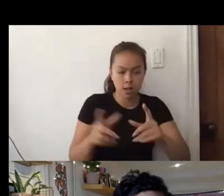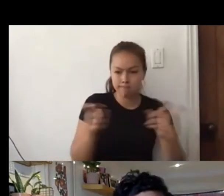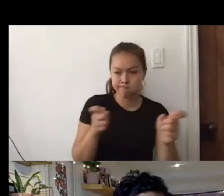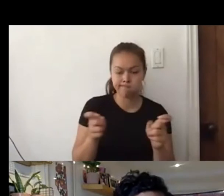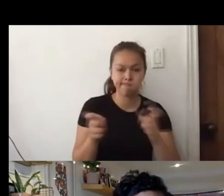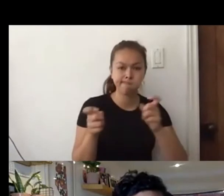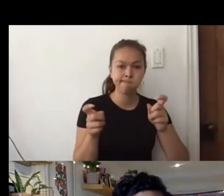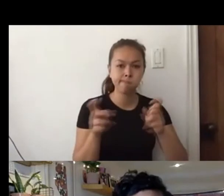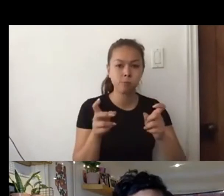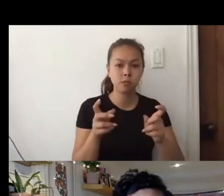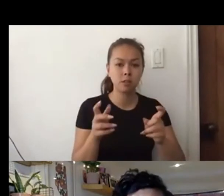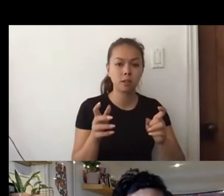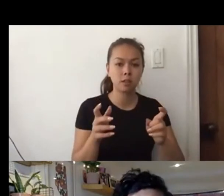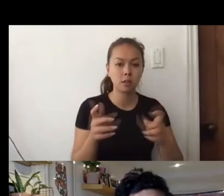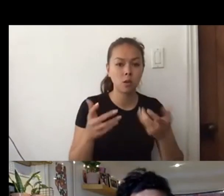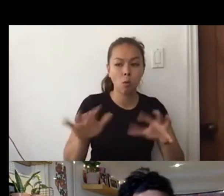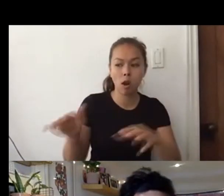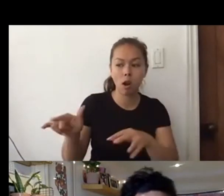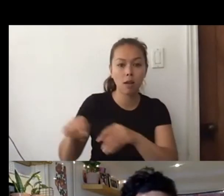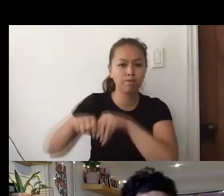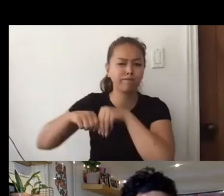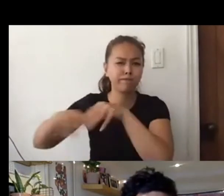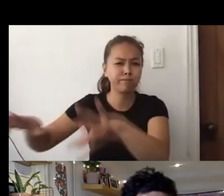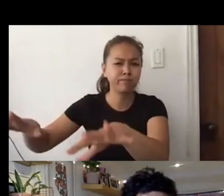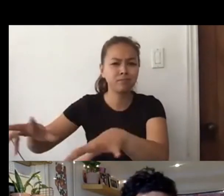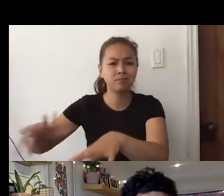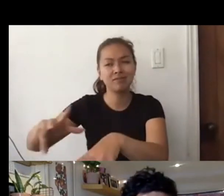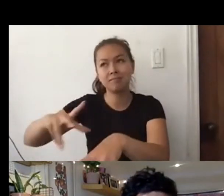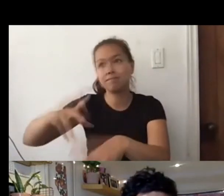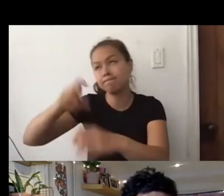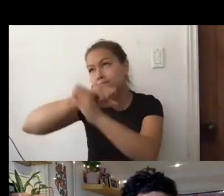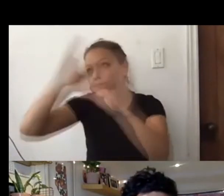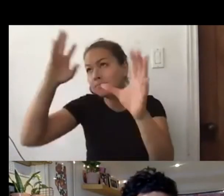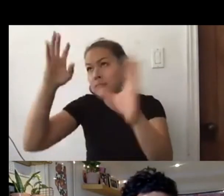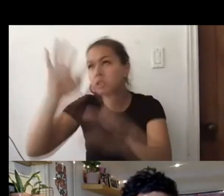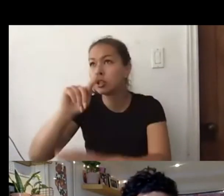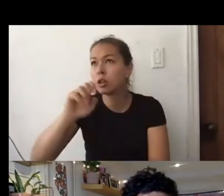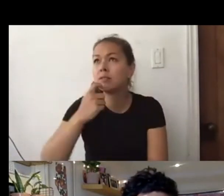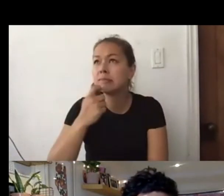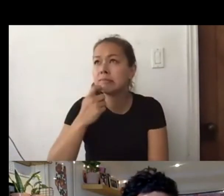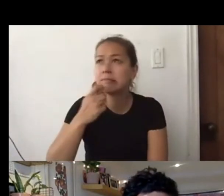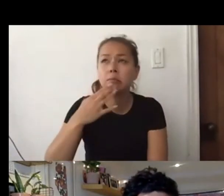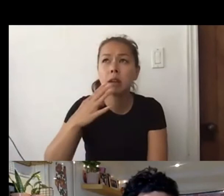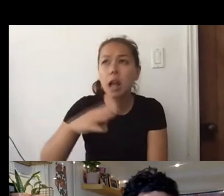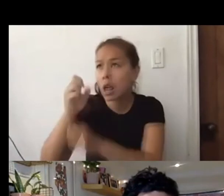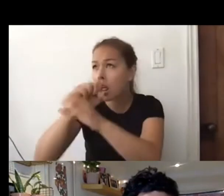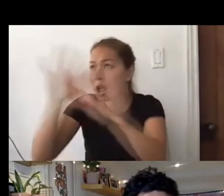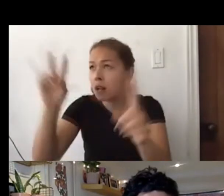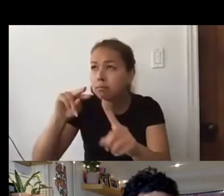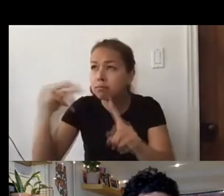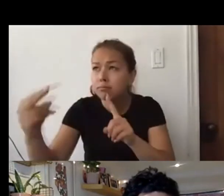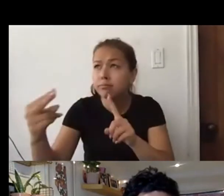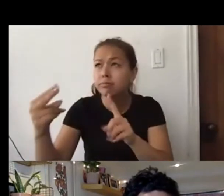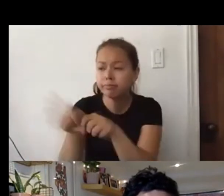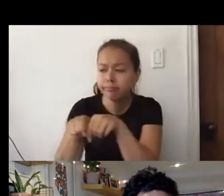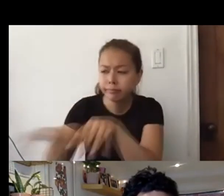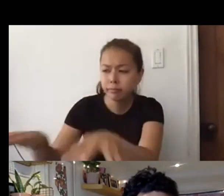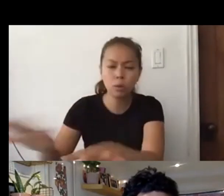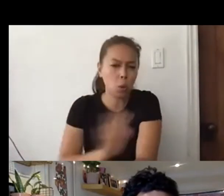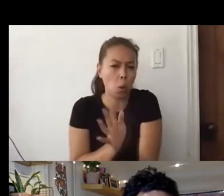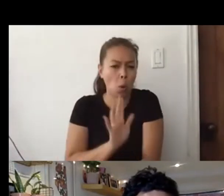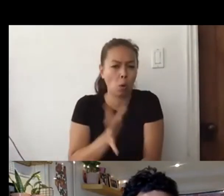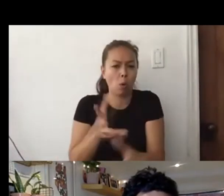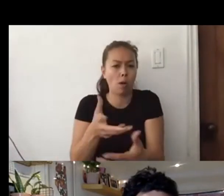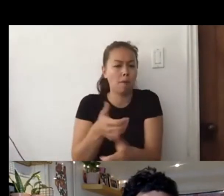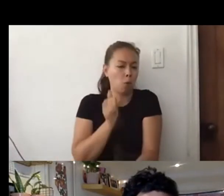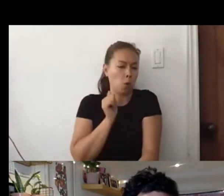these ideals and opinions and viewpoints and culture, really, this toxic masculinity culture. I see